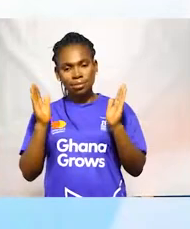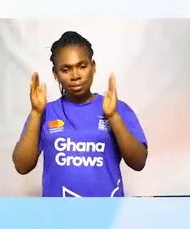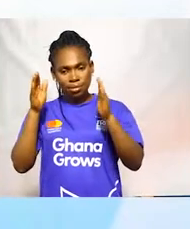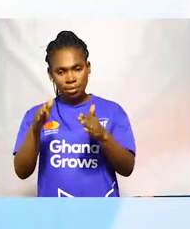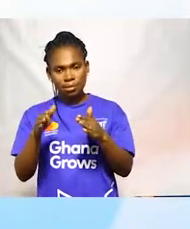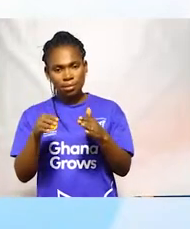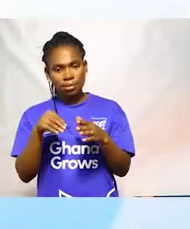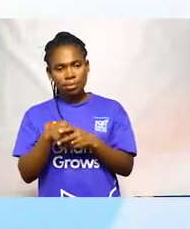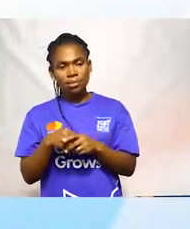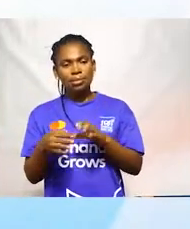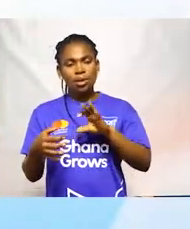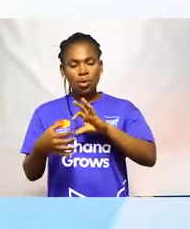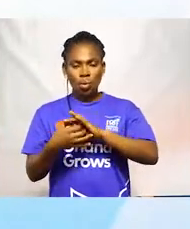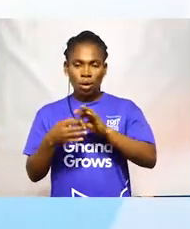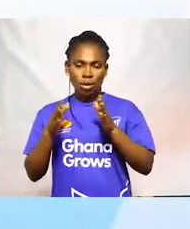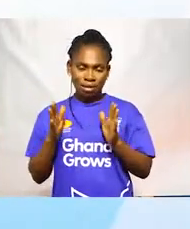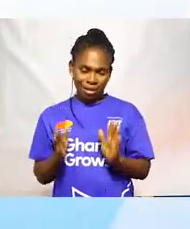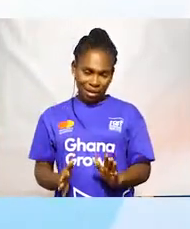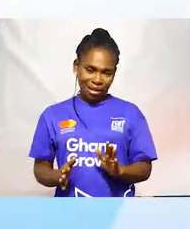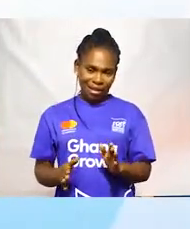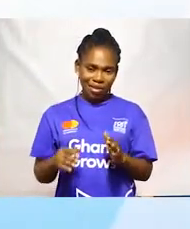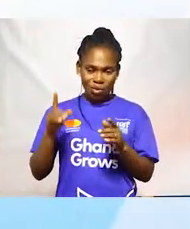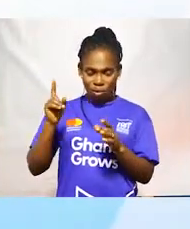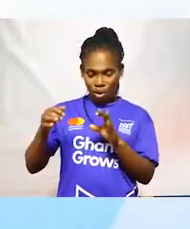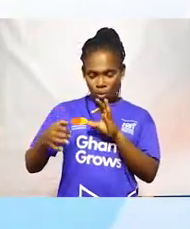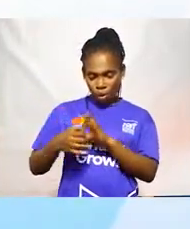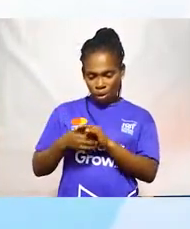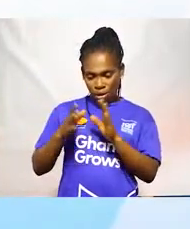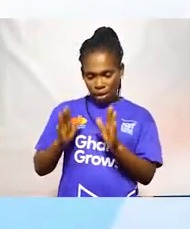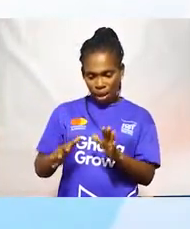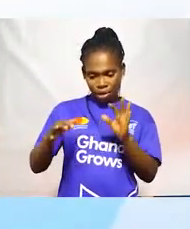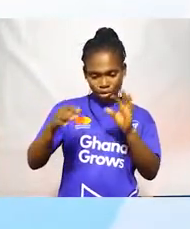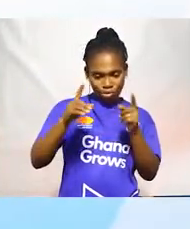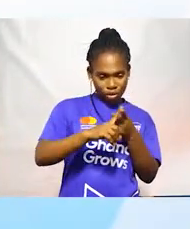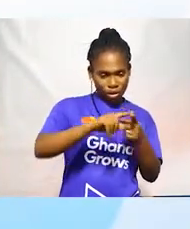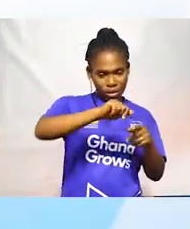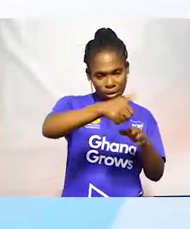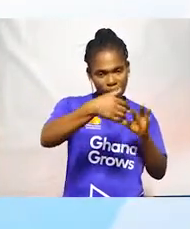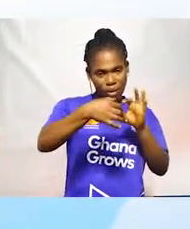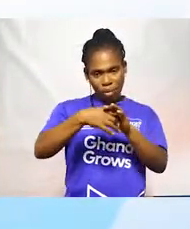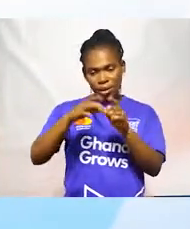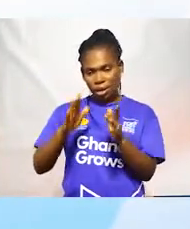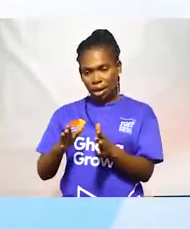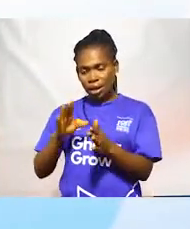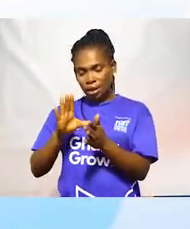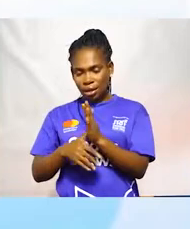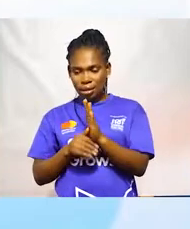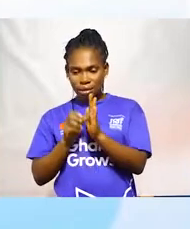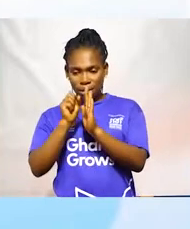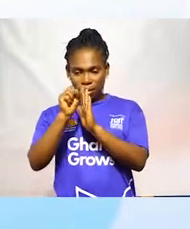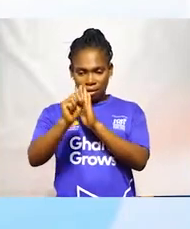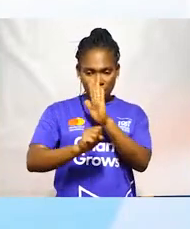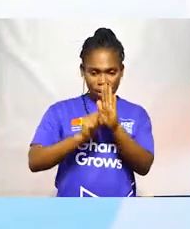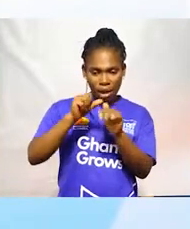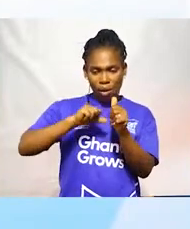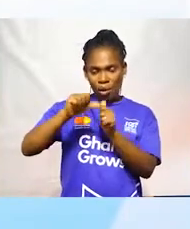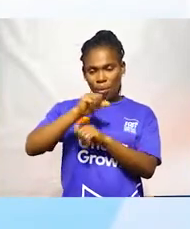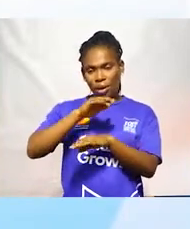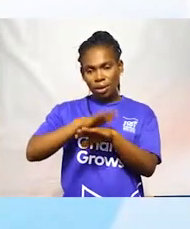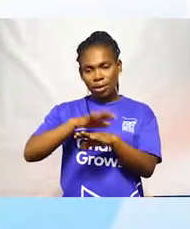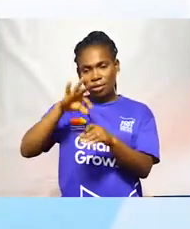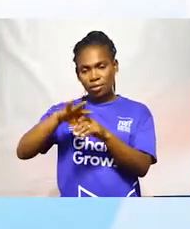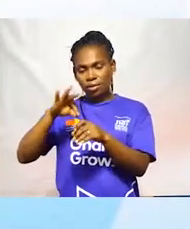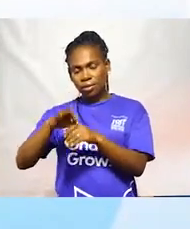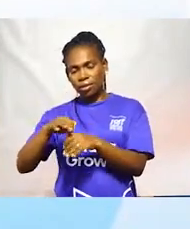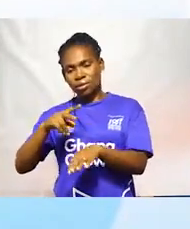a connector. And then one connector led to other connectors. And then an election coverage in two segments. And